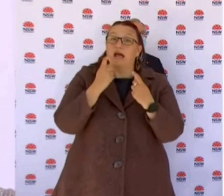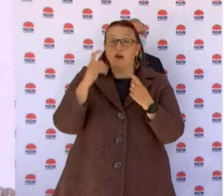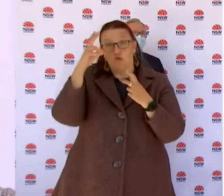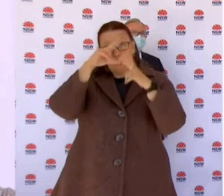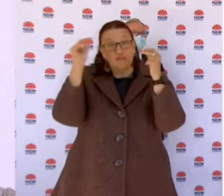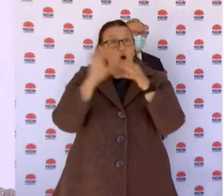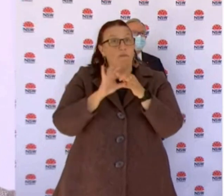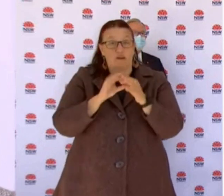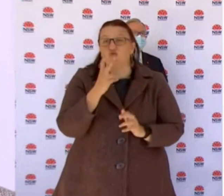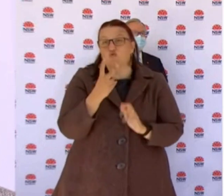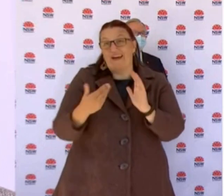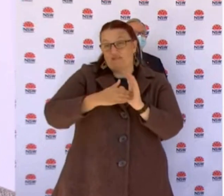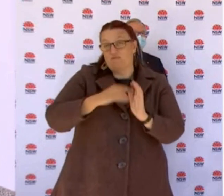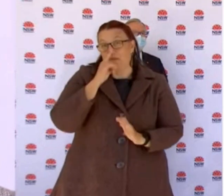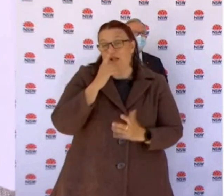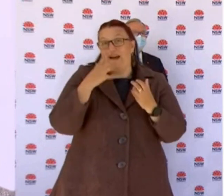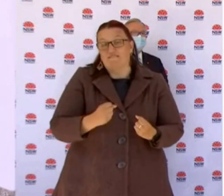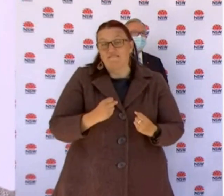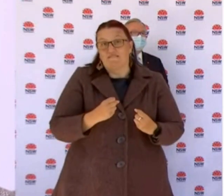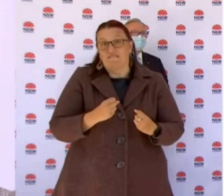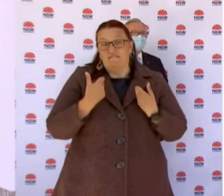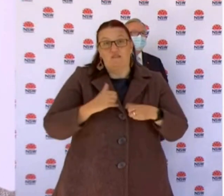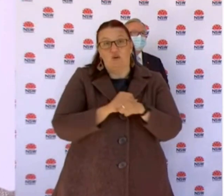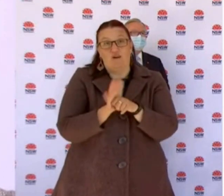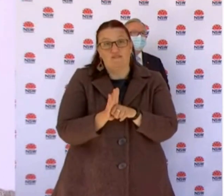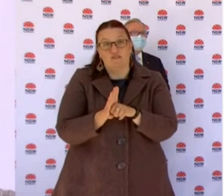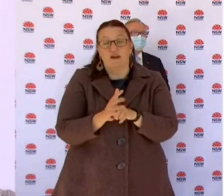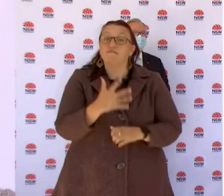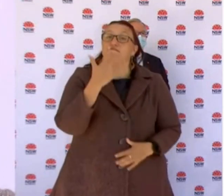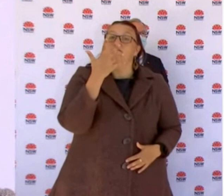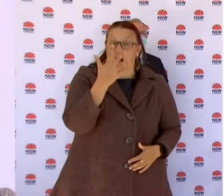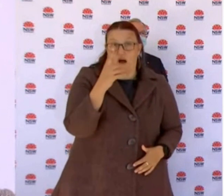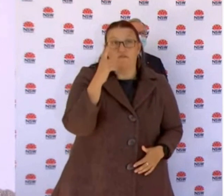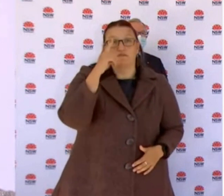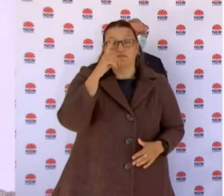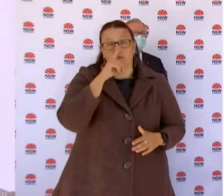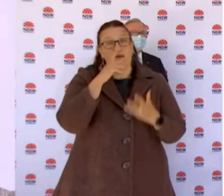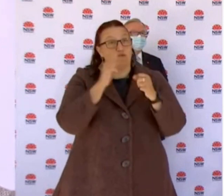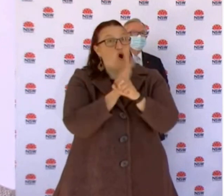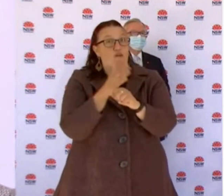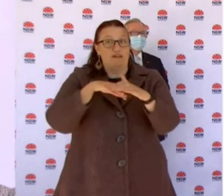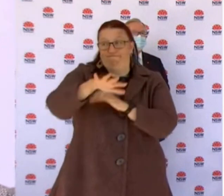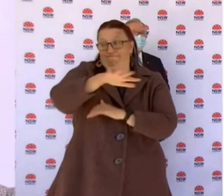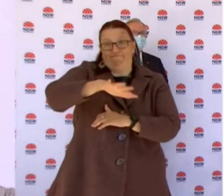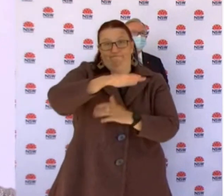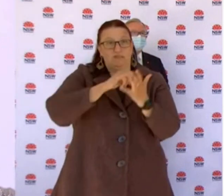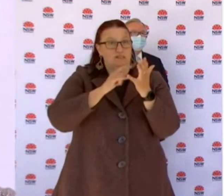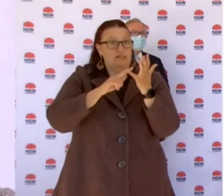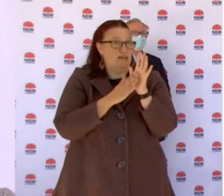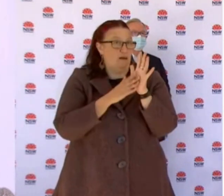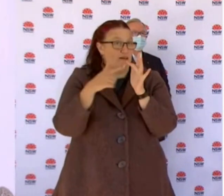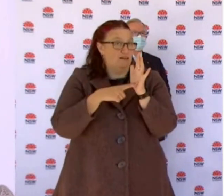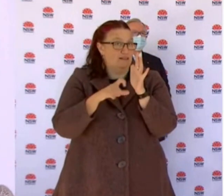Facility, bringing the total number of cases associated with this facility to 5. Of the 2 new cases, both women in